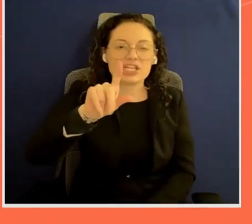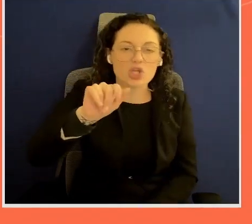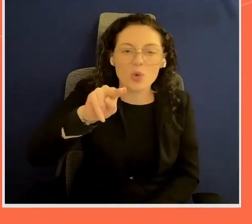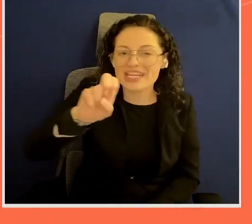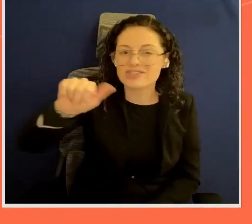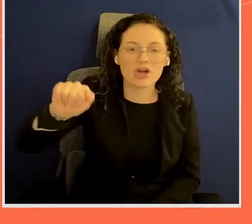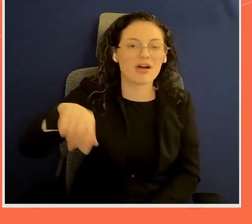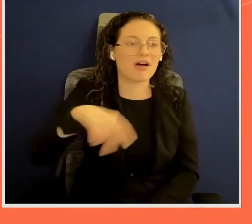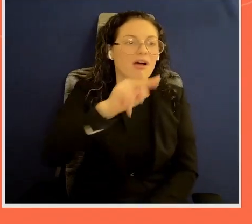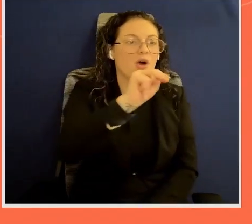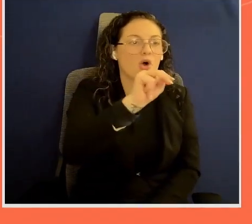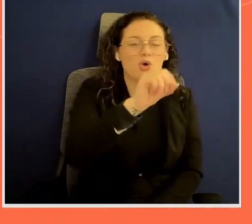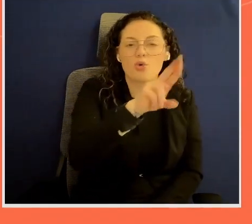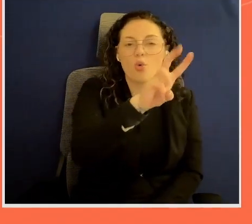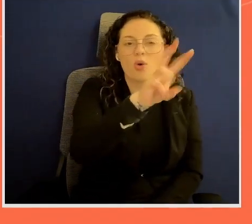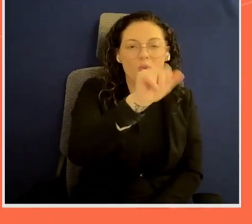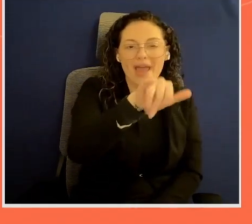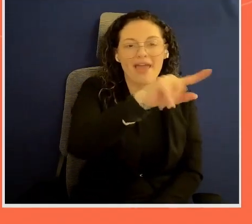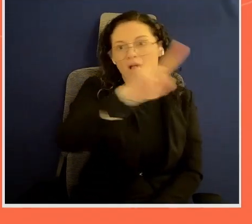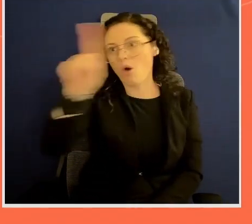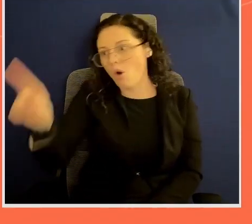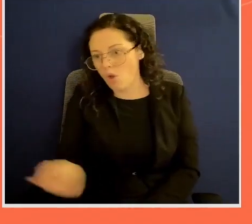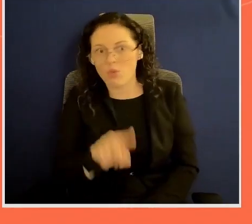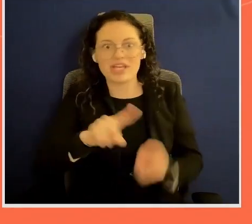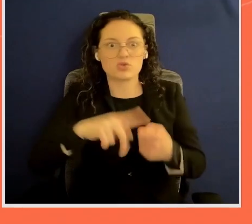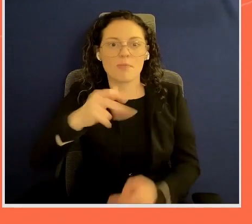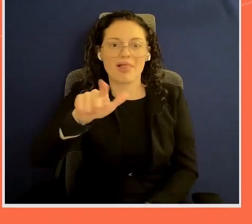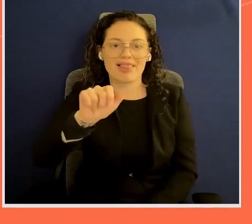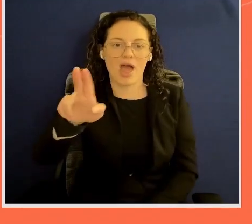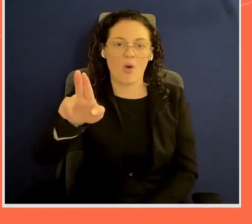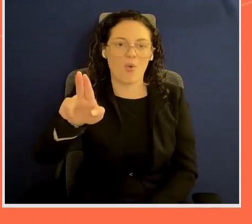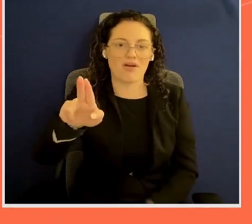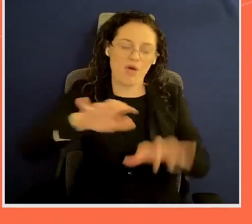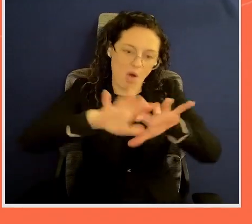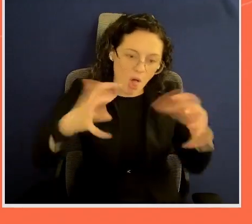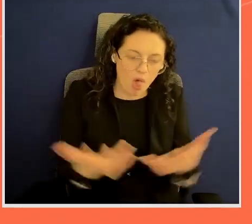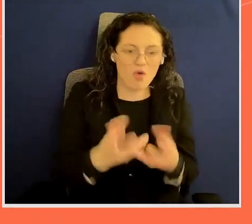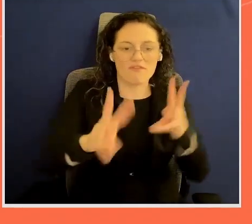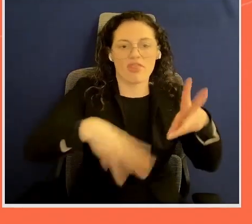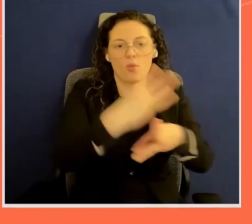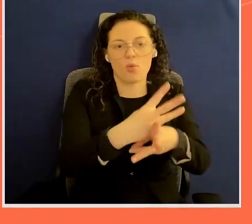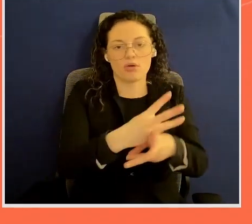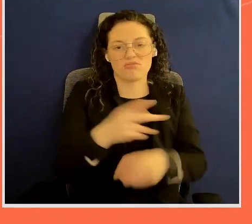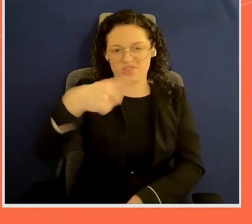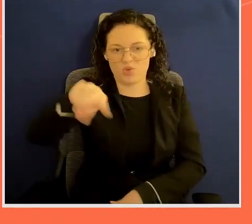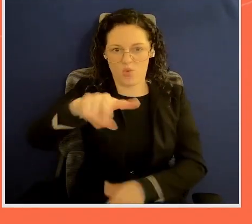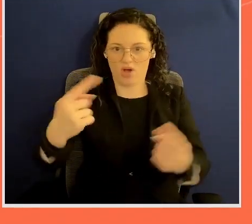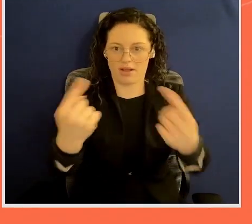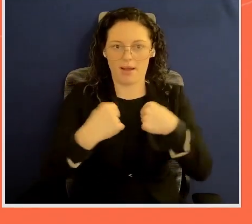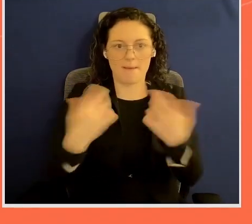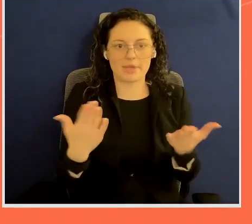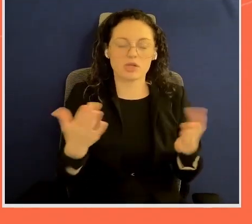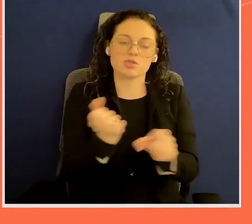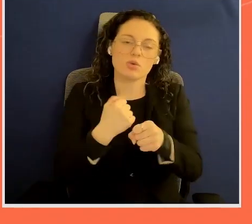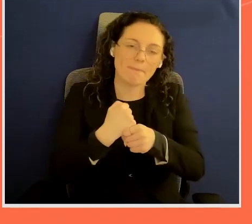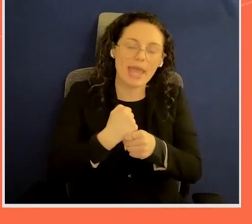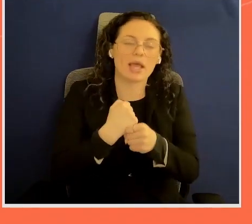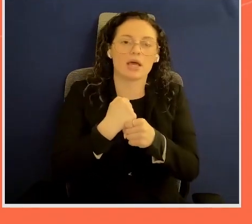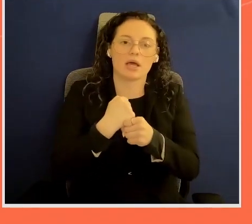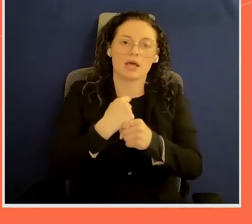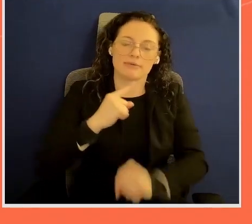support the design, the implementation of adaptive management systems for the next generation of fisheries.